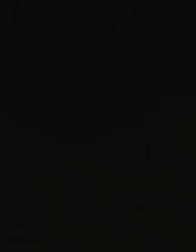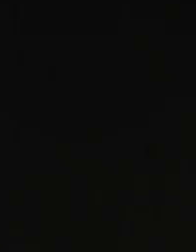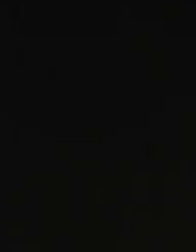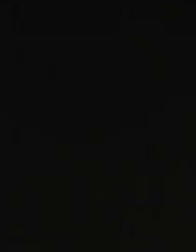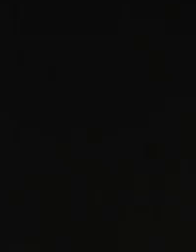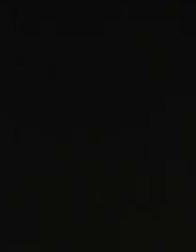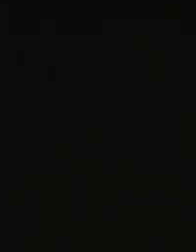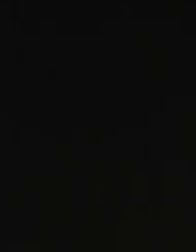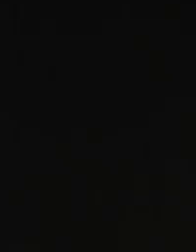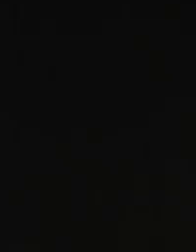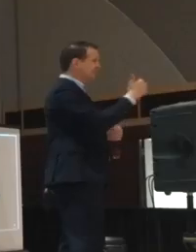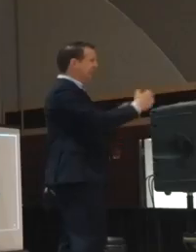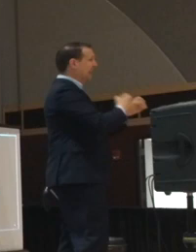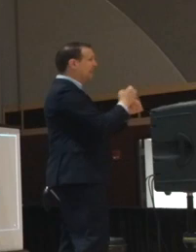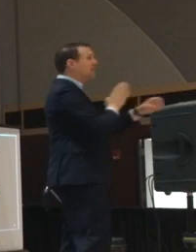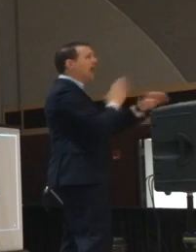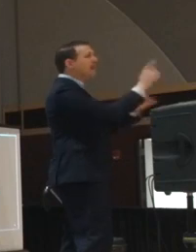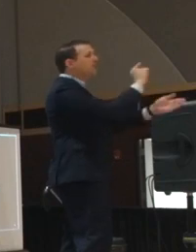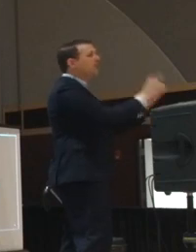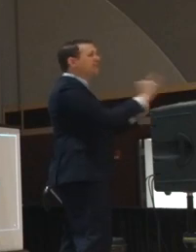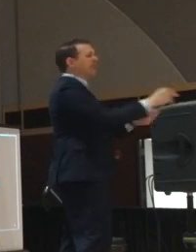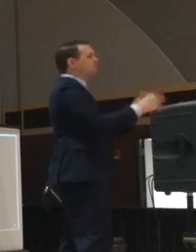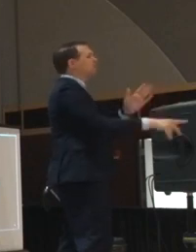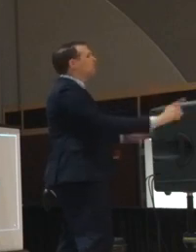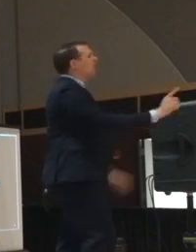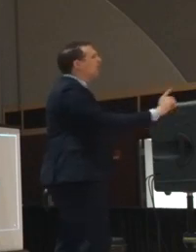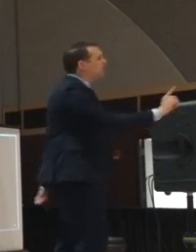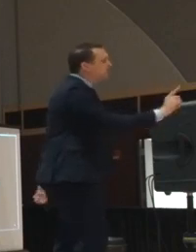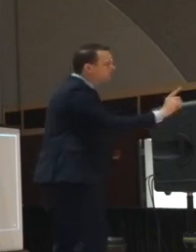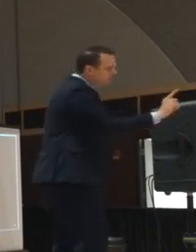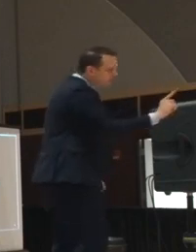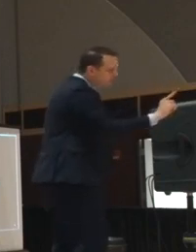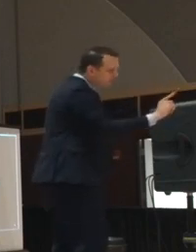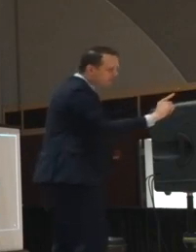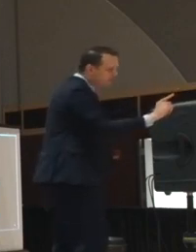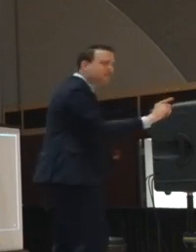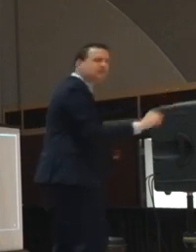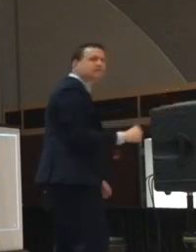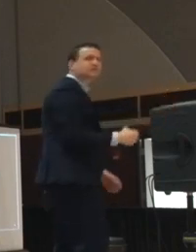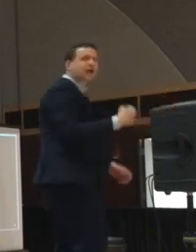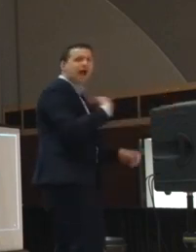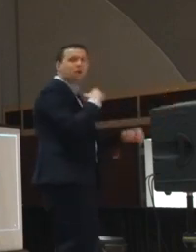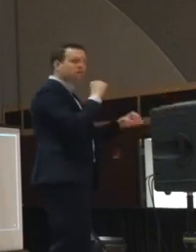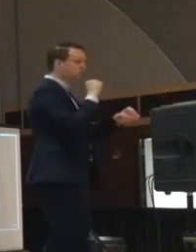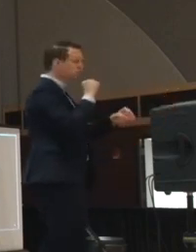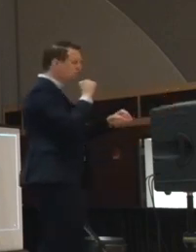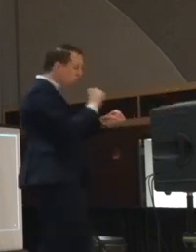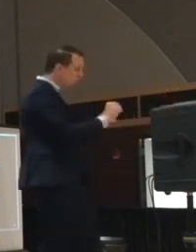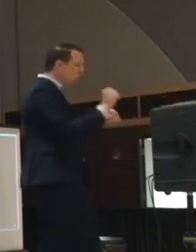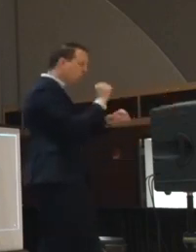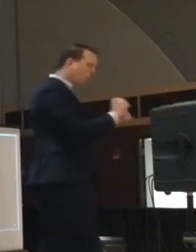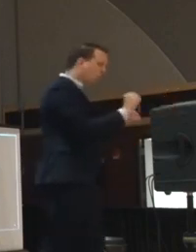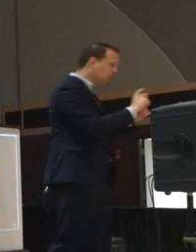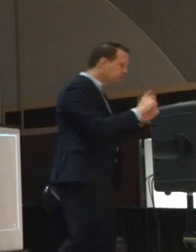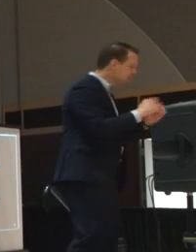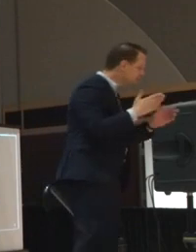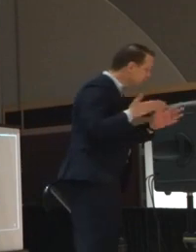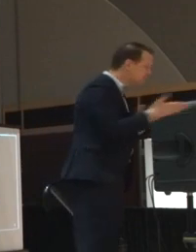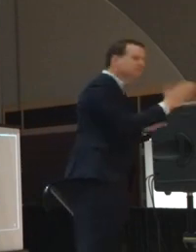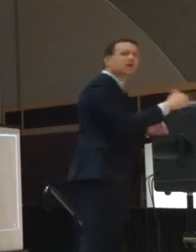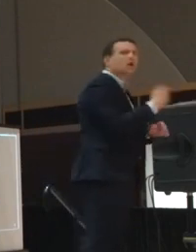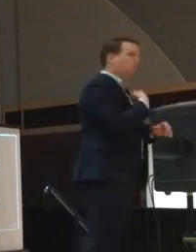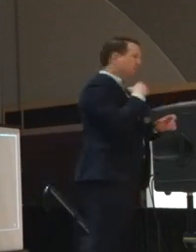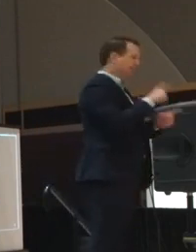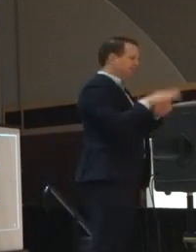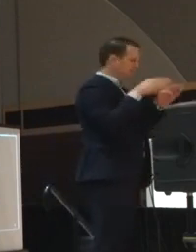is a student 10 years after graduation? I was working on those DIPVET projects. This is what we